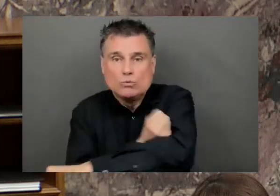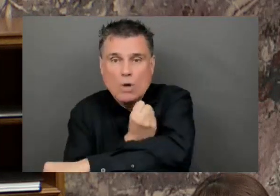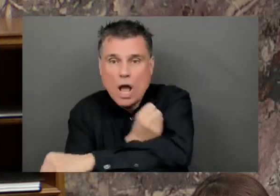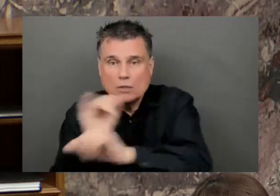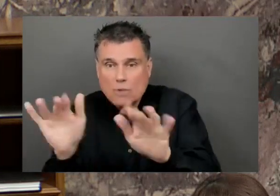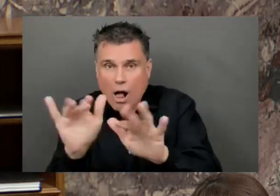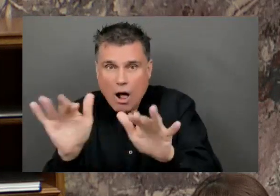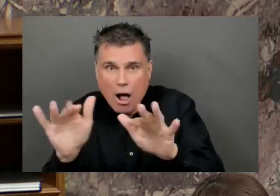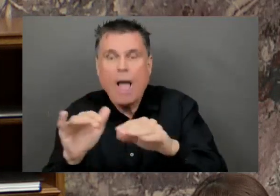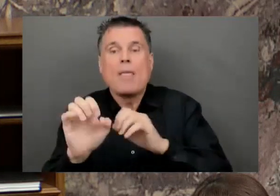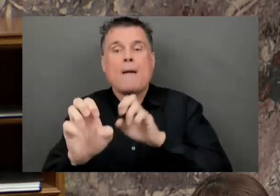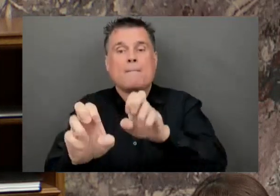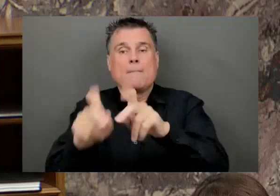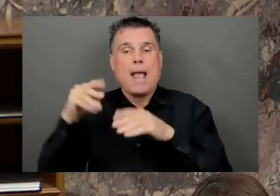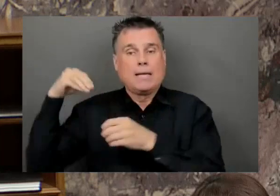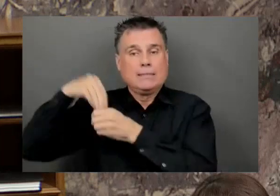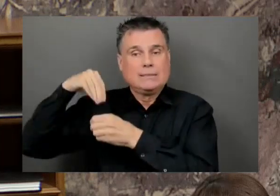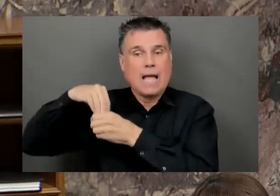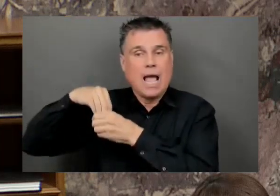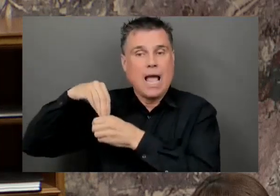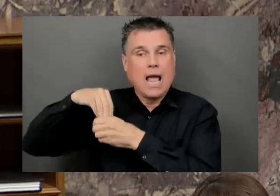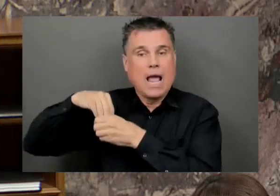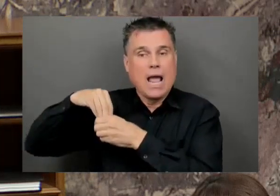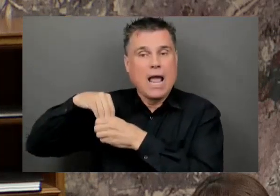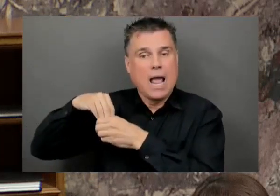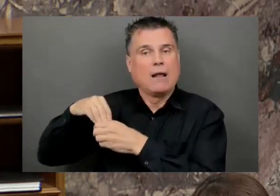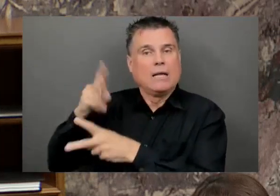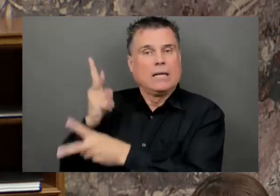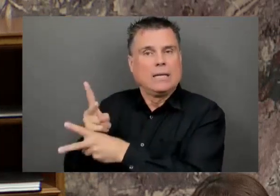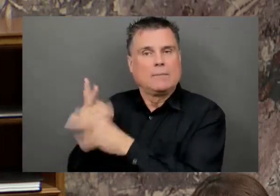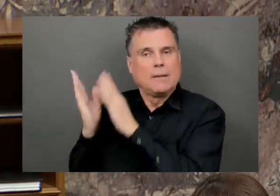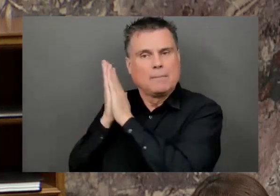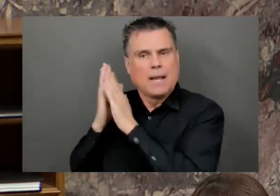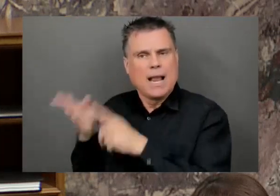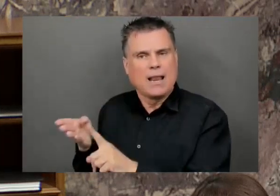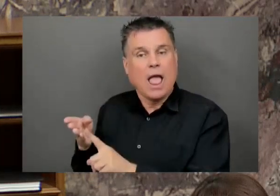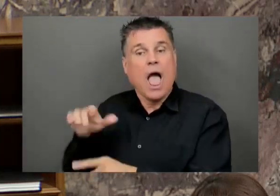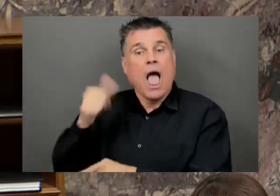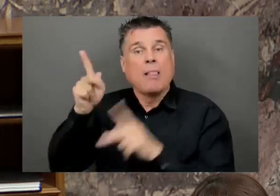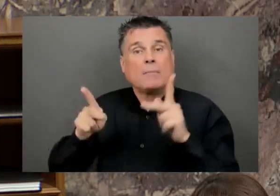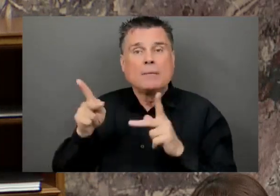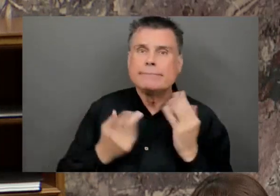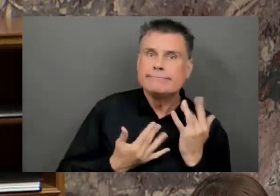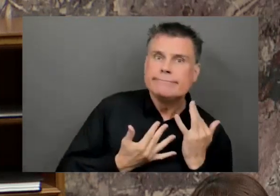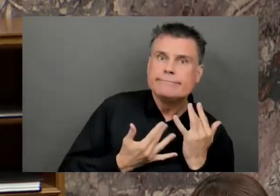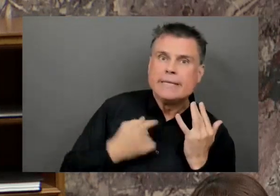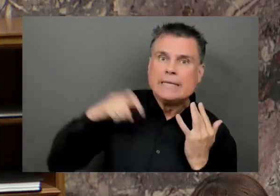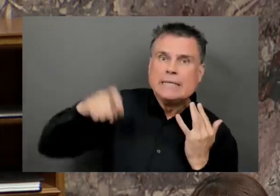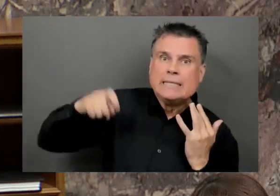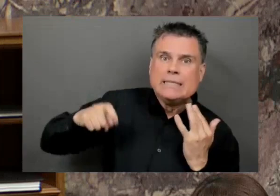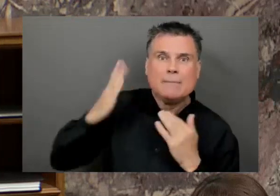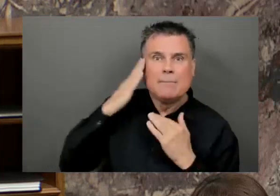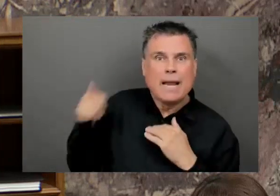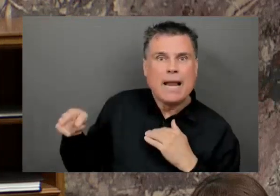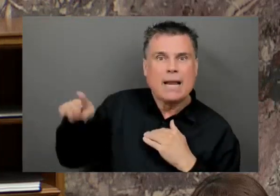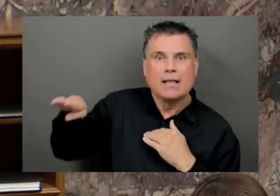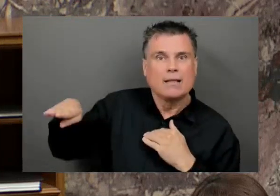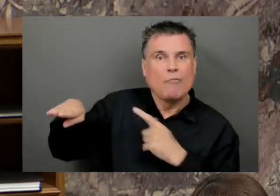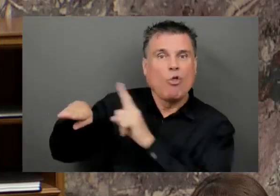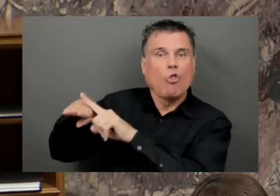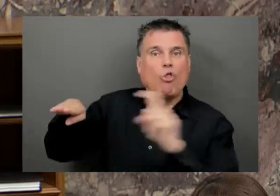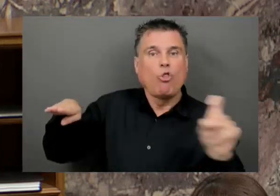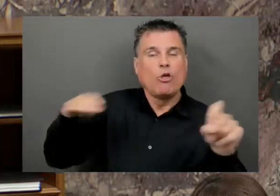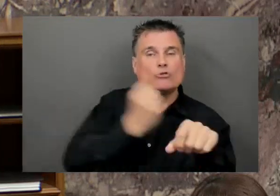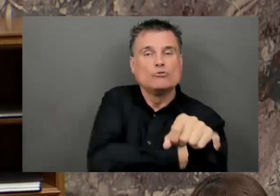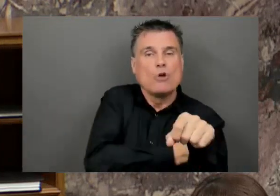including seniors, to have to endure care in hallways or suffer long waits in emergency rooms for days on